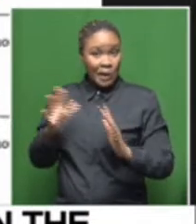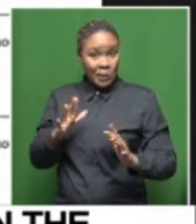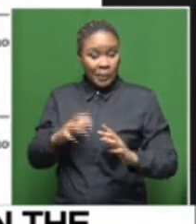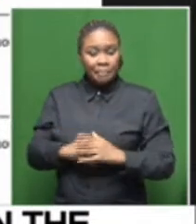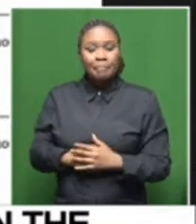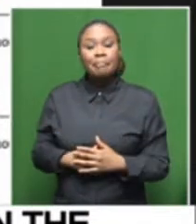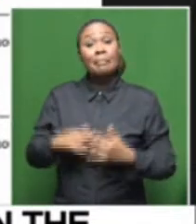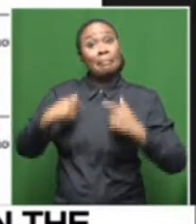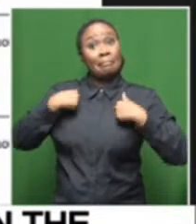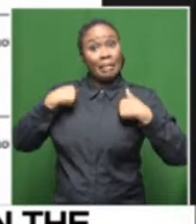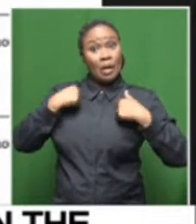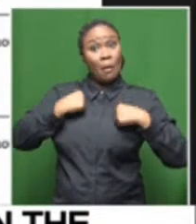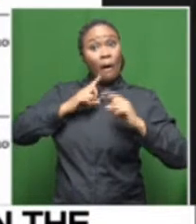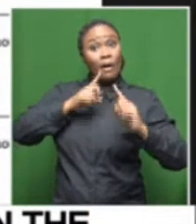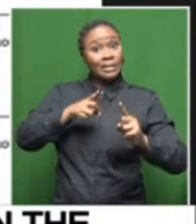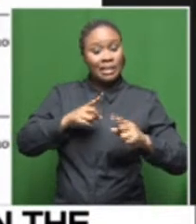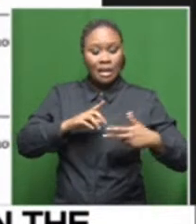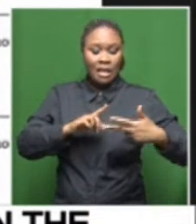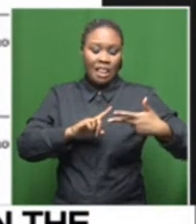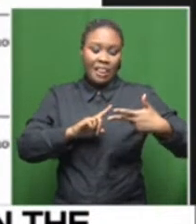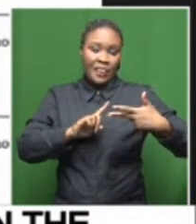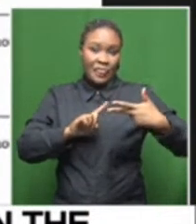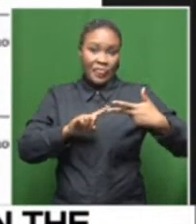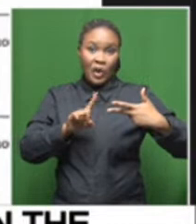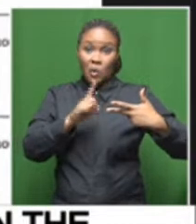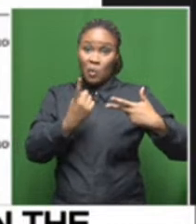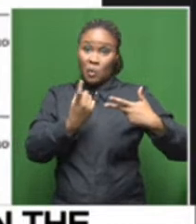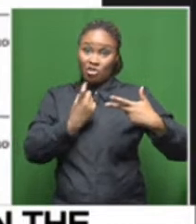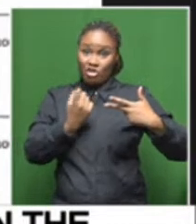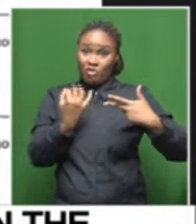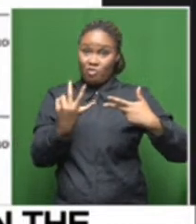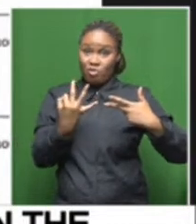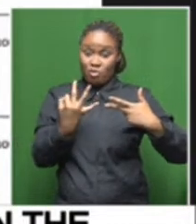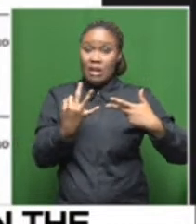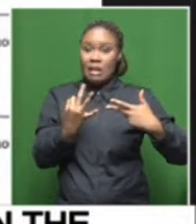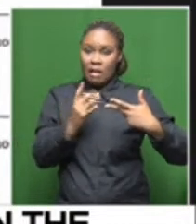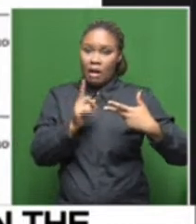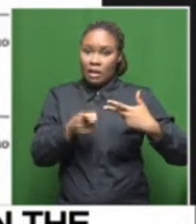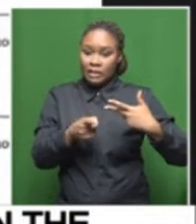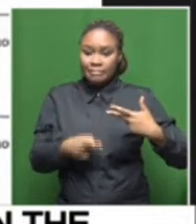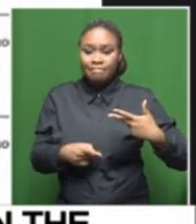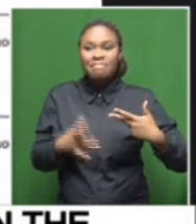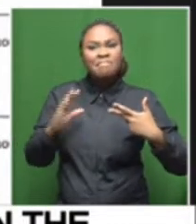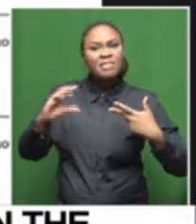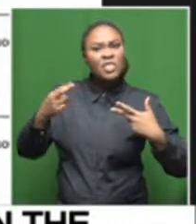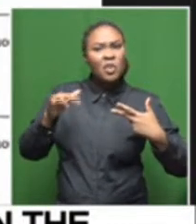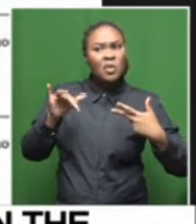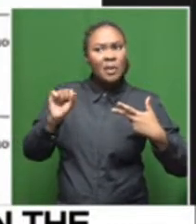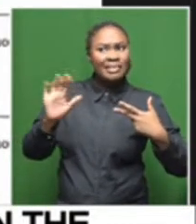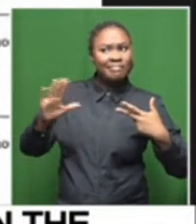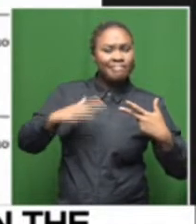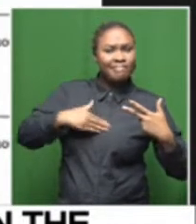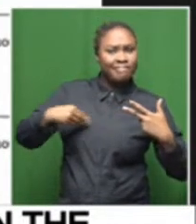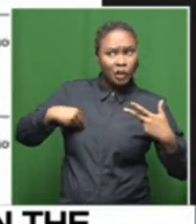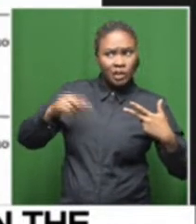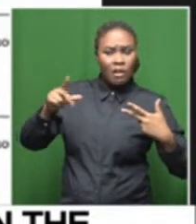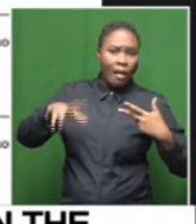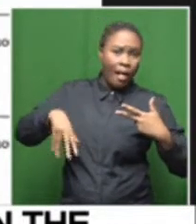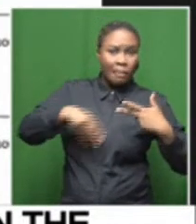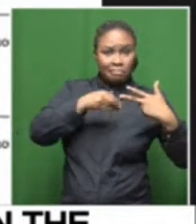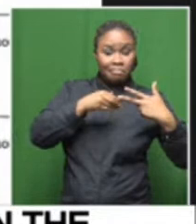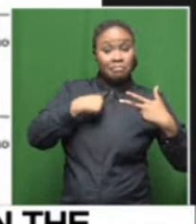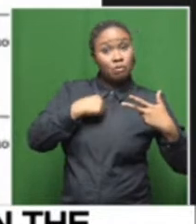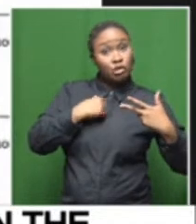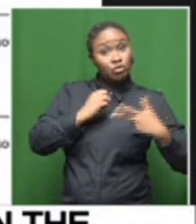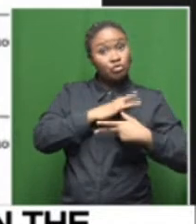3, the one on vaccine stock, but I'll ask Dr. Crisp to add on that. I'll just do